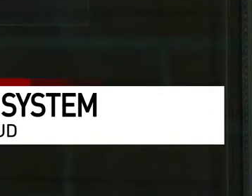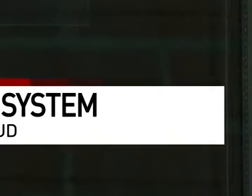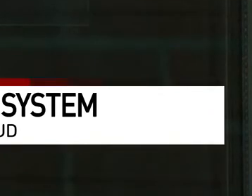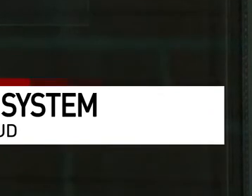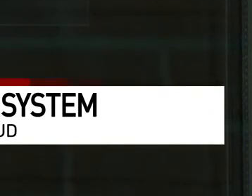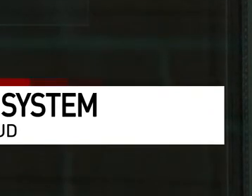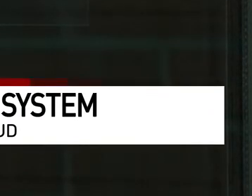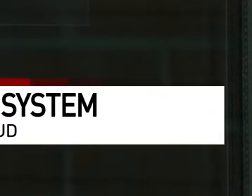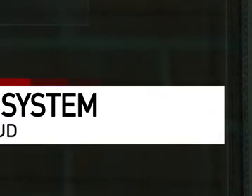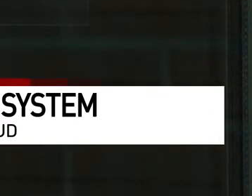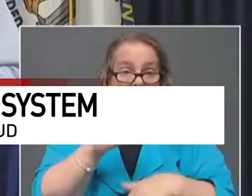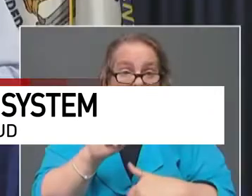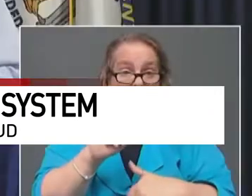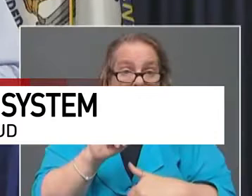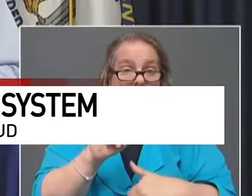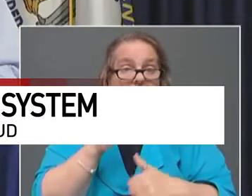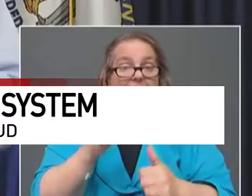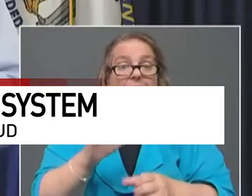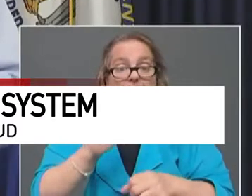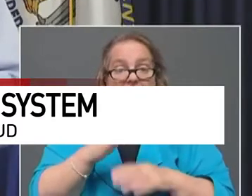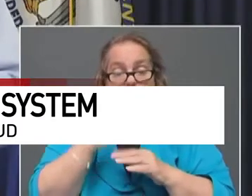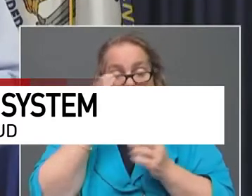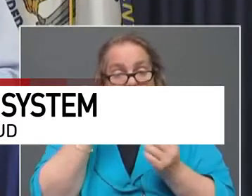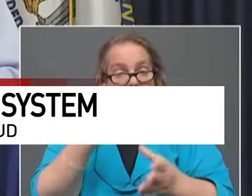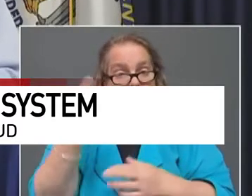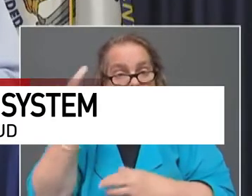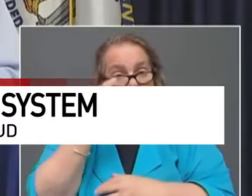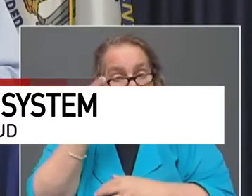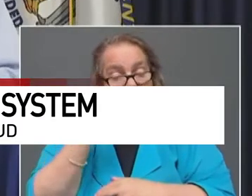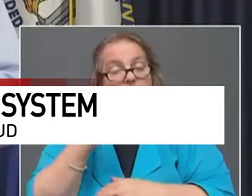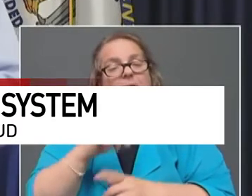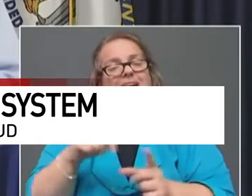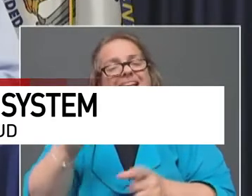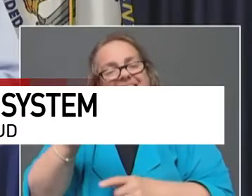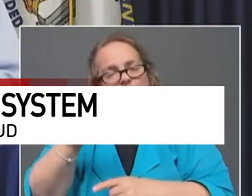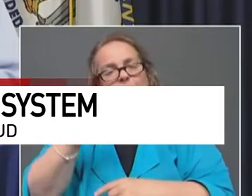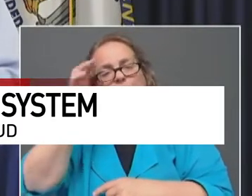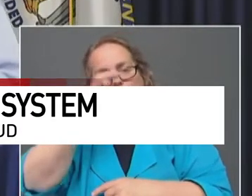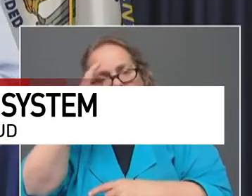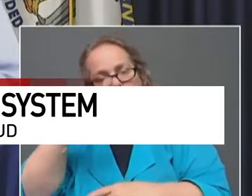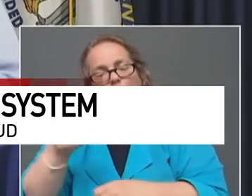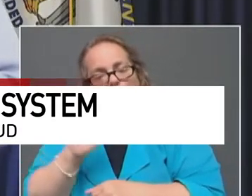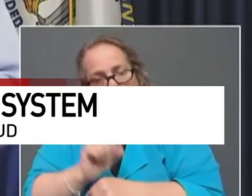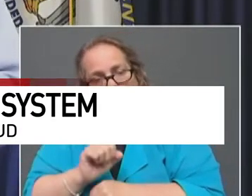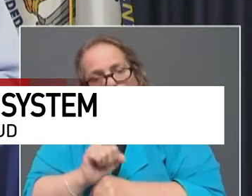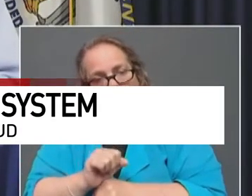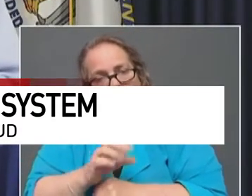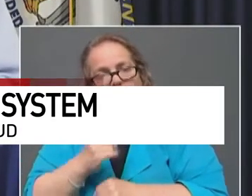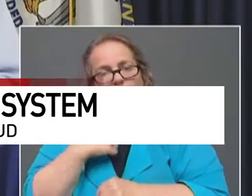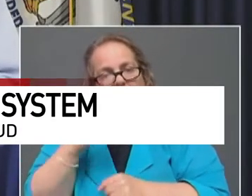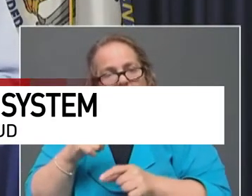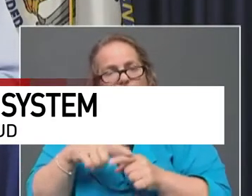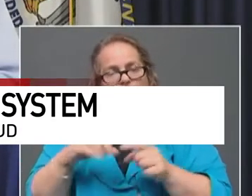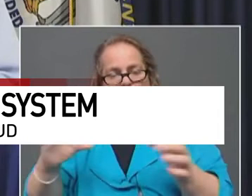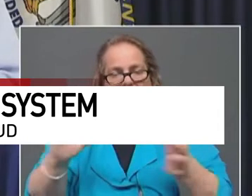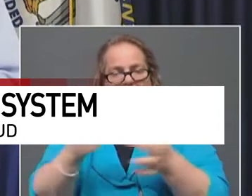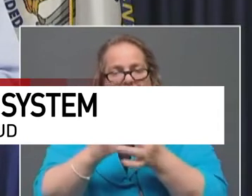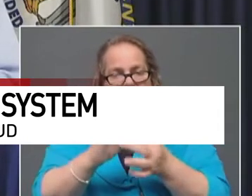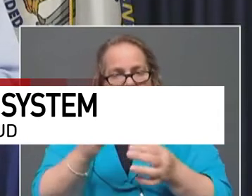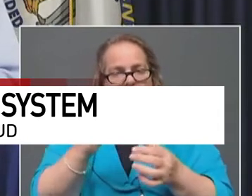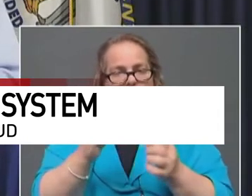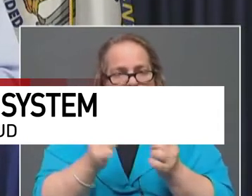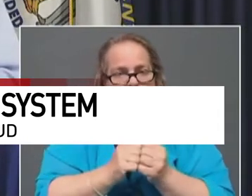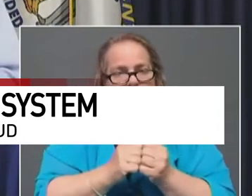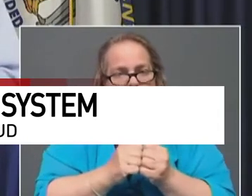to re-register in the system. And regarding unemployment, we had asked the governor on Monday whether he was going to re-implement the requirement